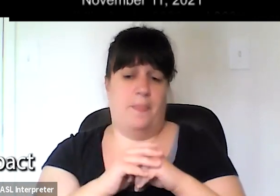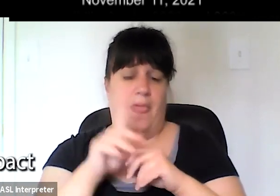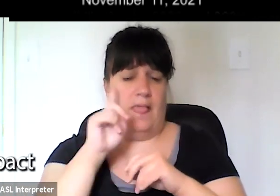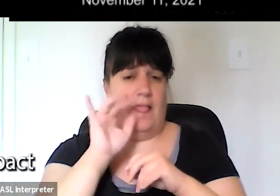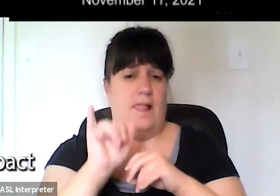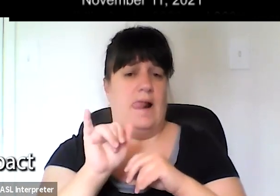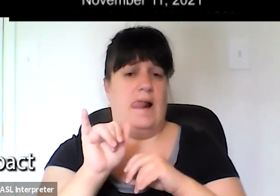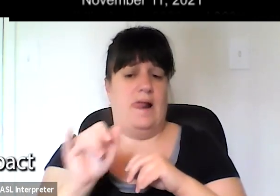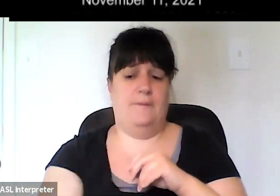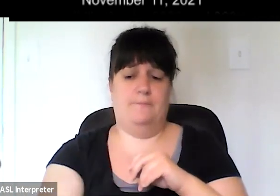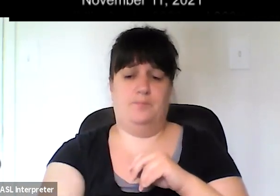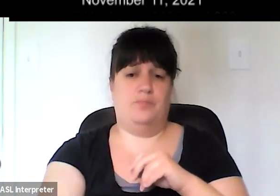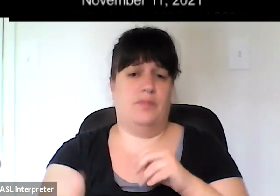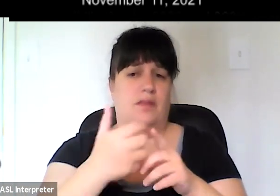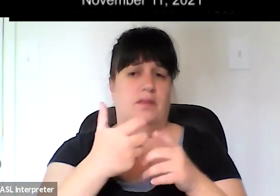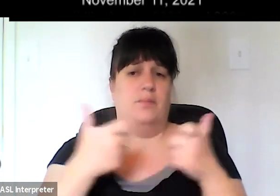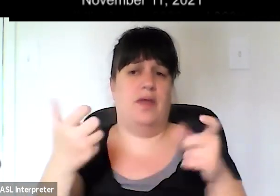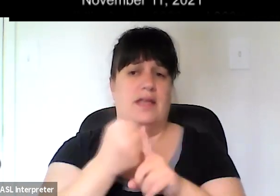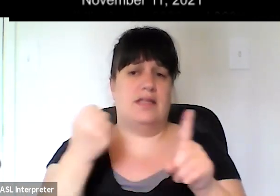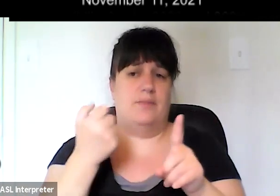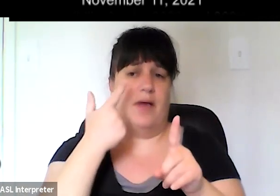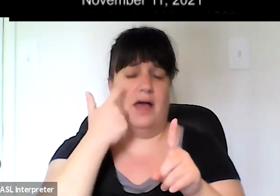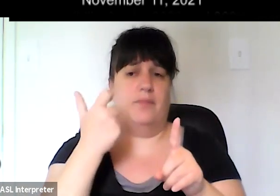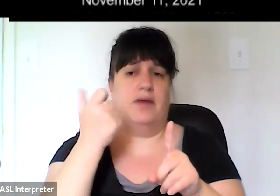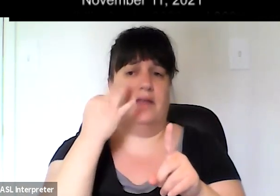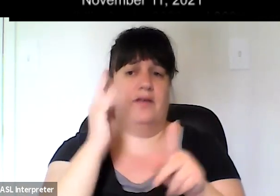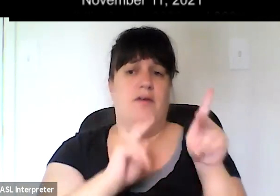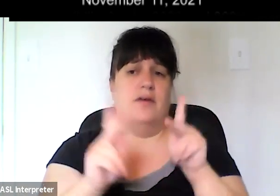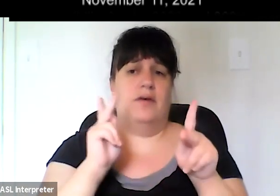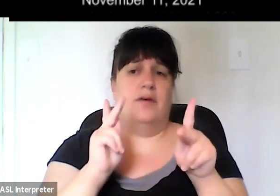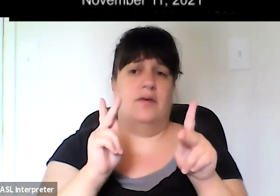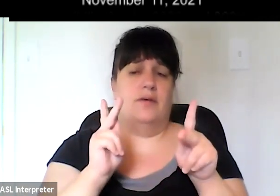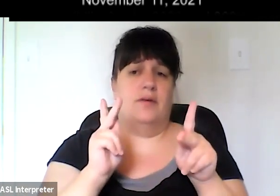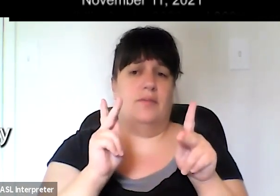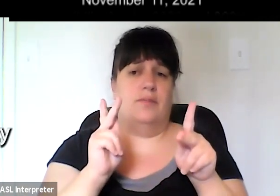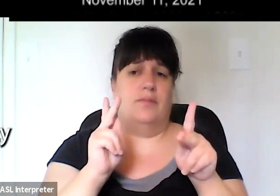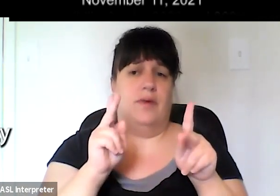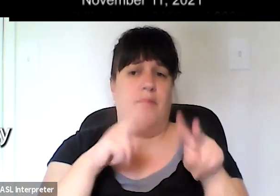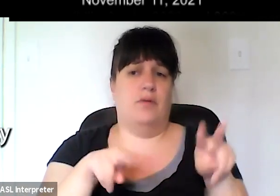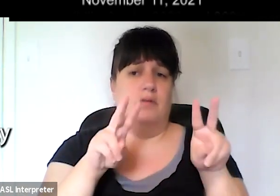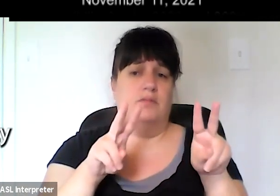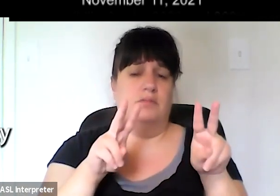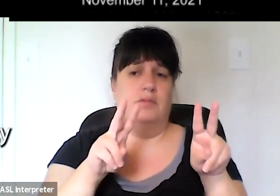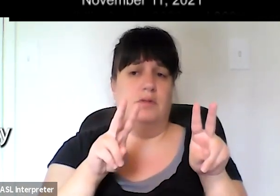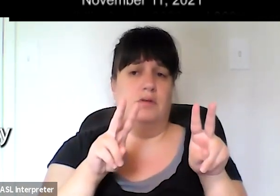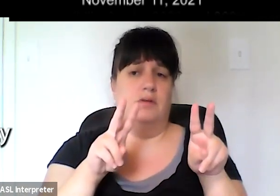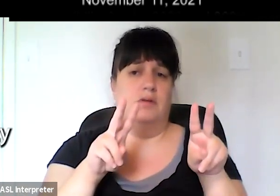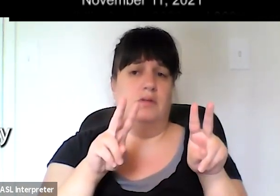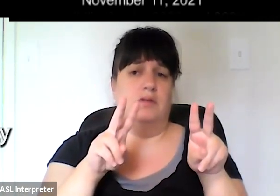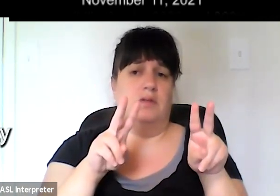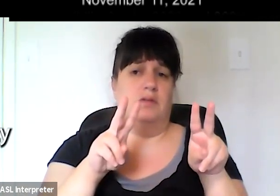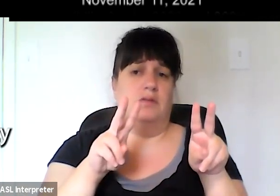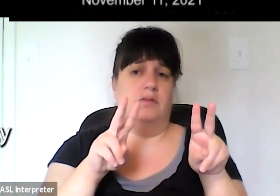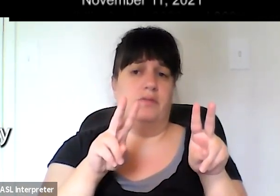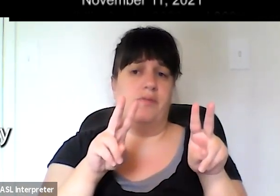be the area of biggest impact, because if people can look up to, if the visually